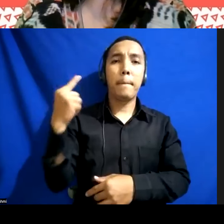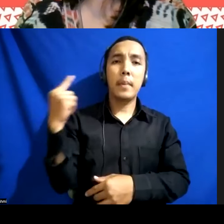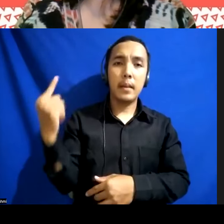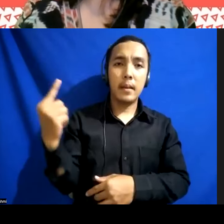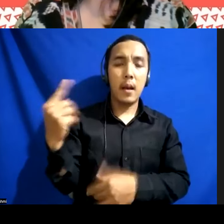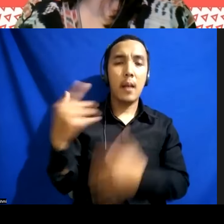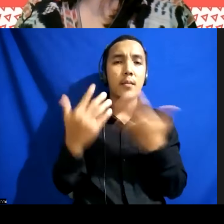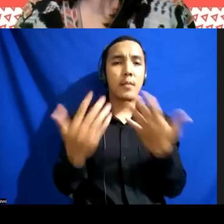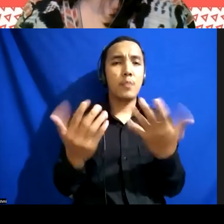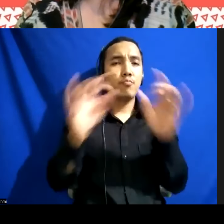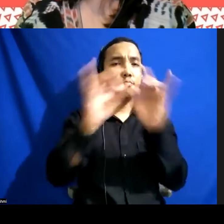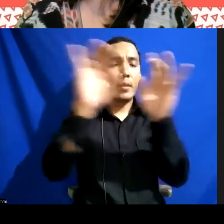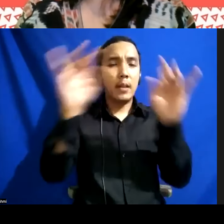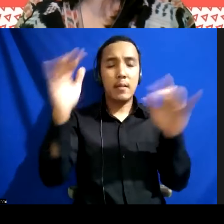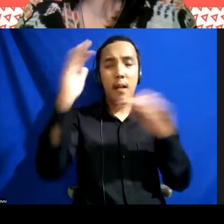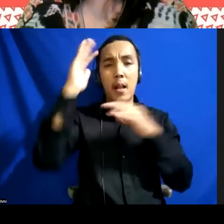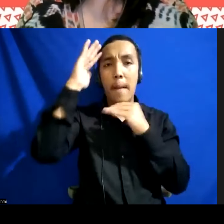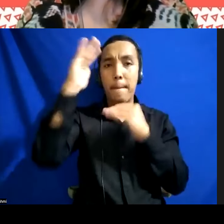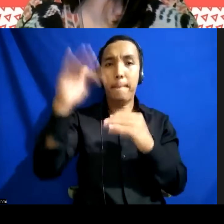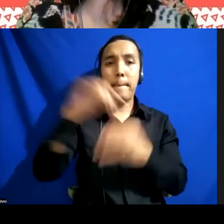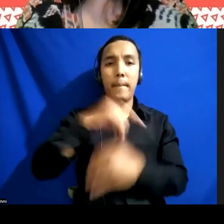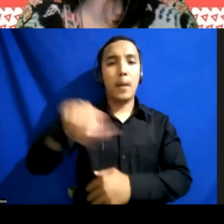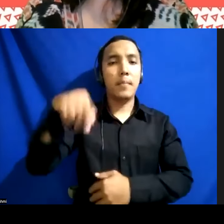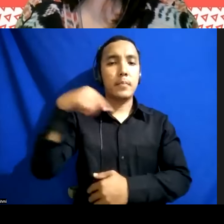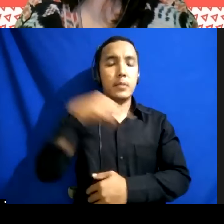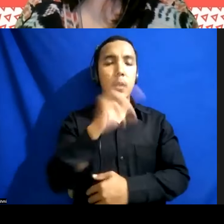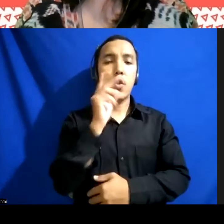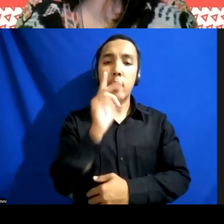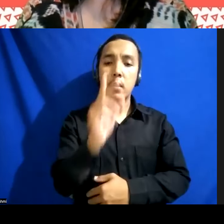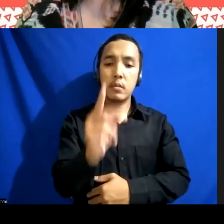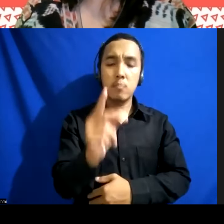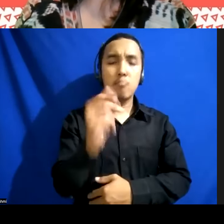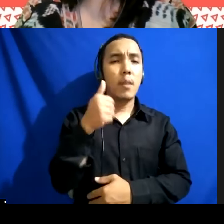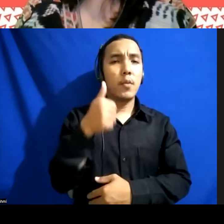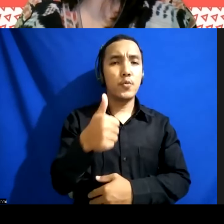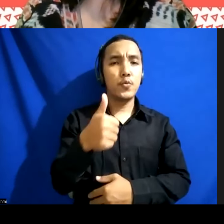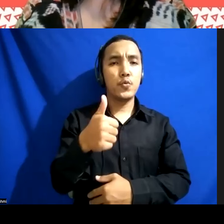hope that these good recommendations will inform us and strengthen